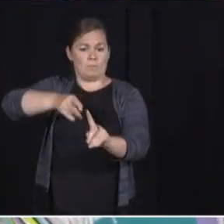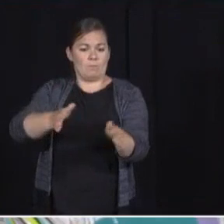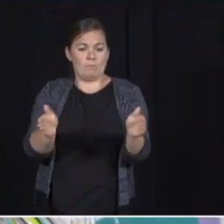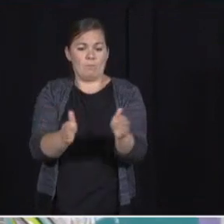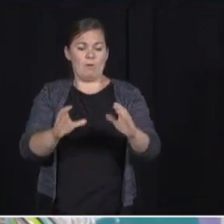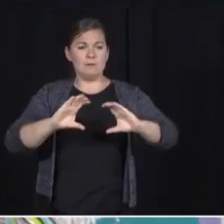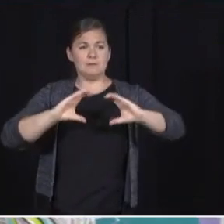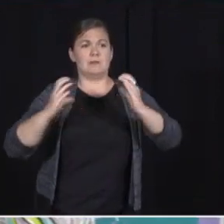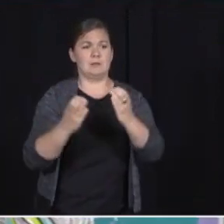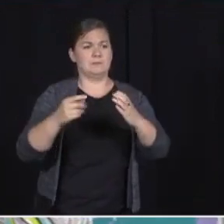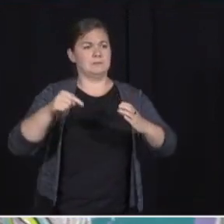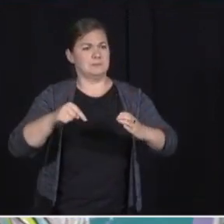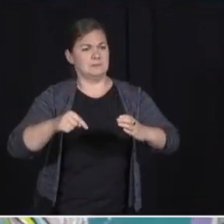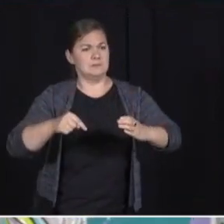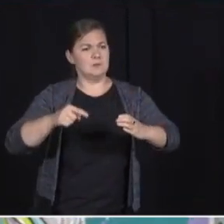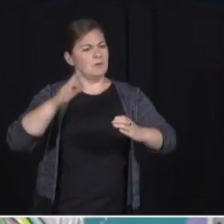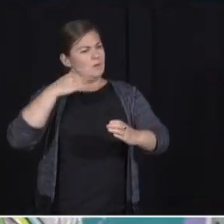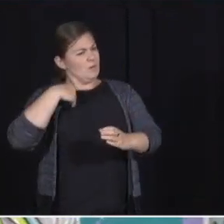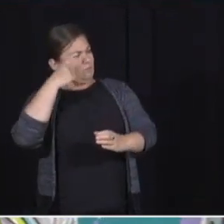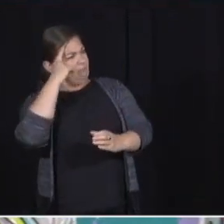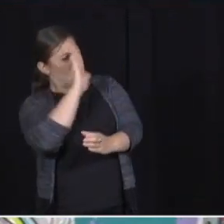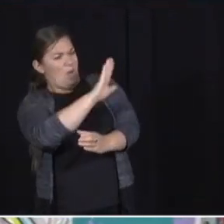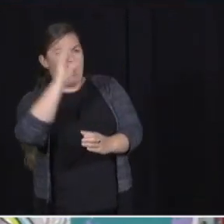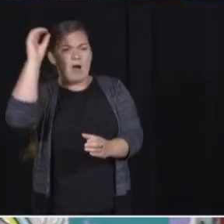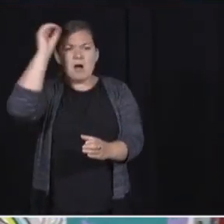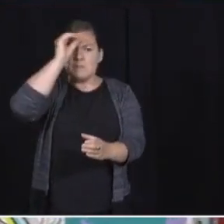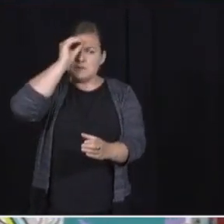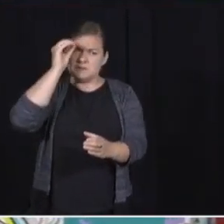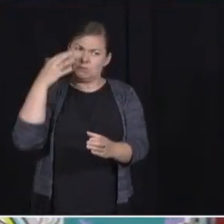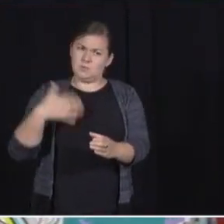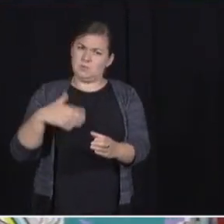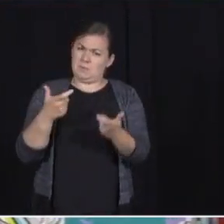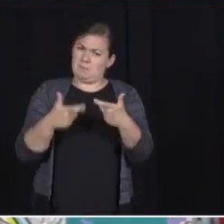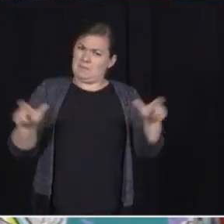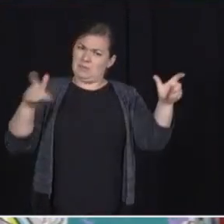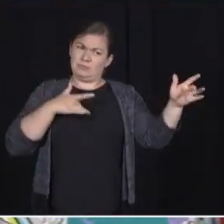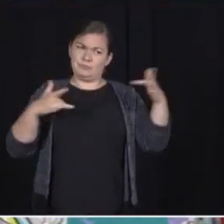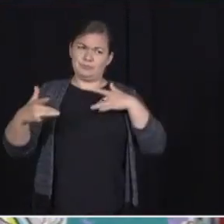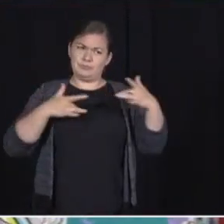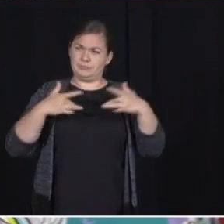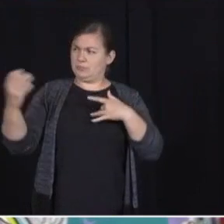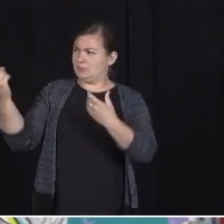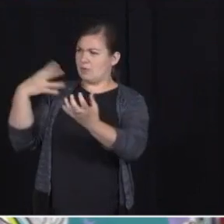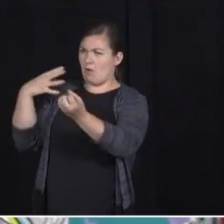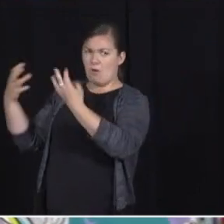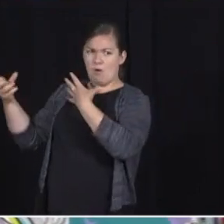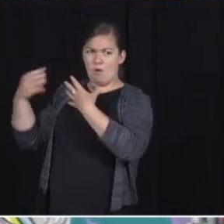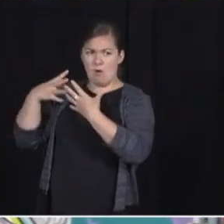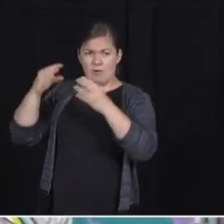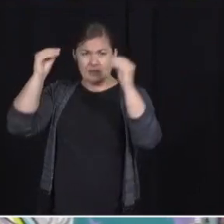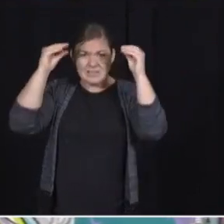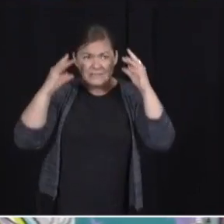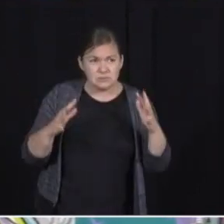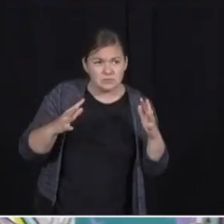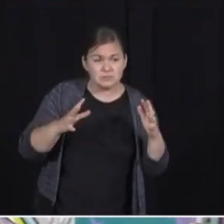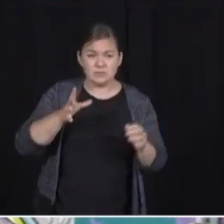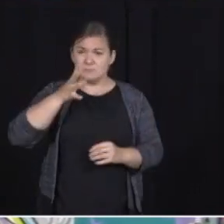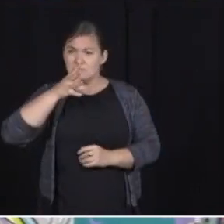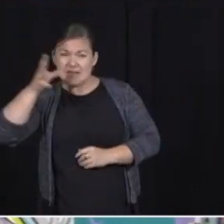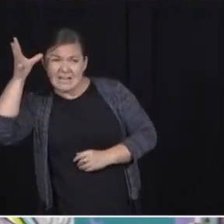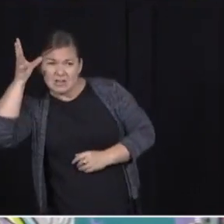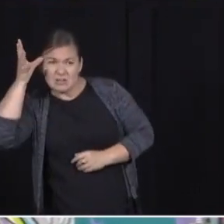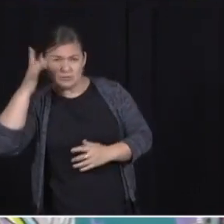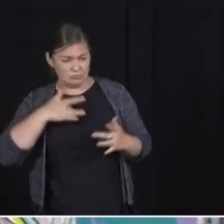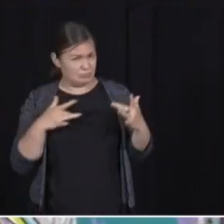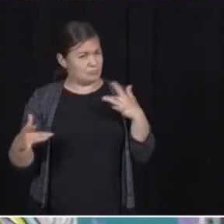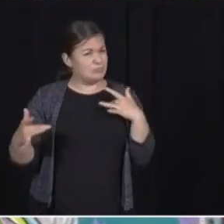well, because this is easily one of the big concerns. We're getting feedback, especially from teachers and parents, reaching out saying that even with the